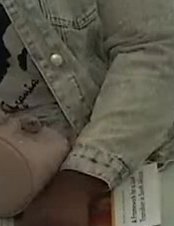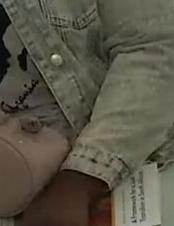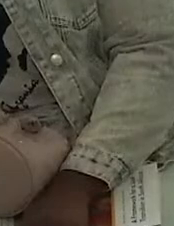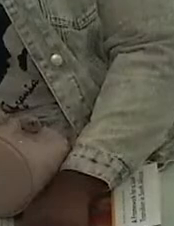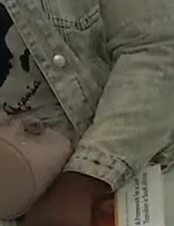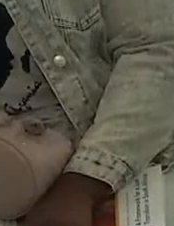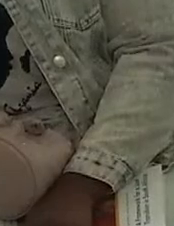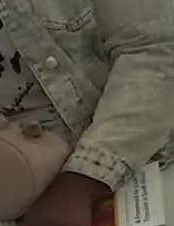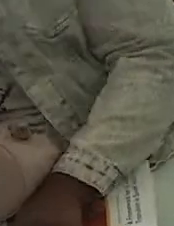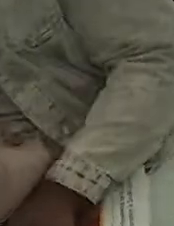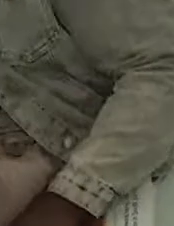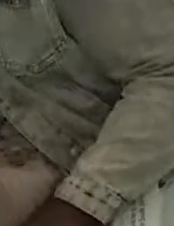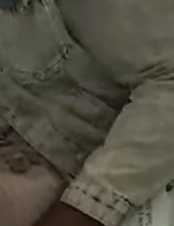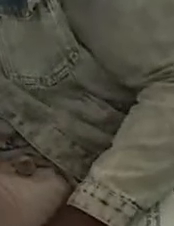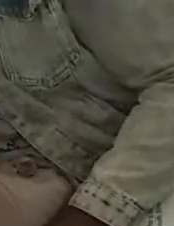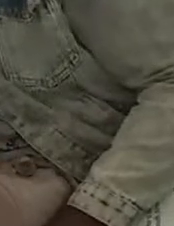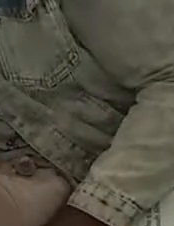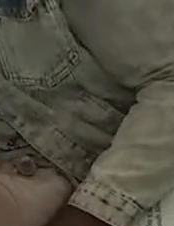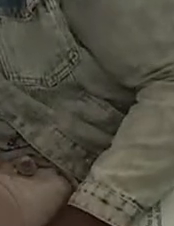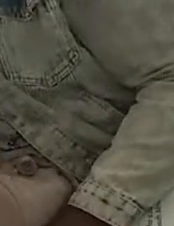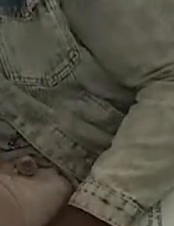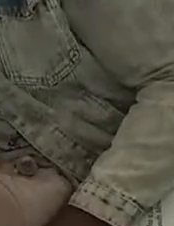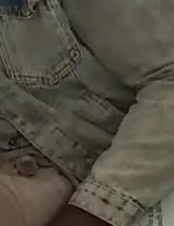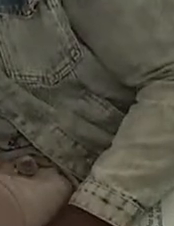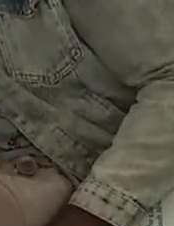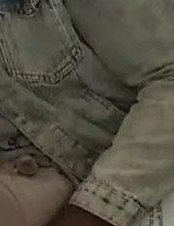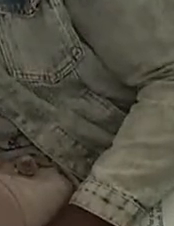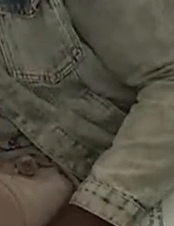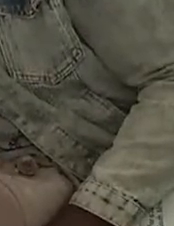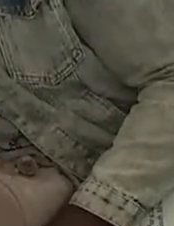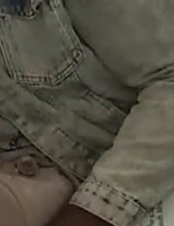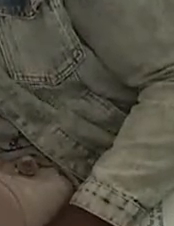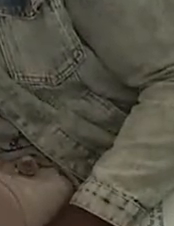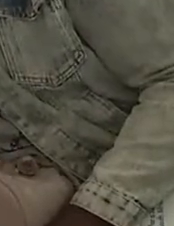It's fine. Re utlwile. Dula fatshe.